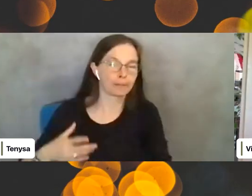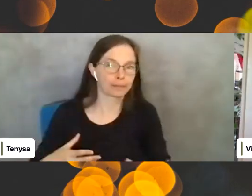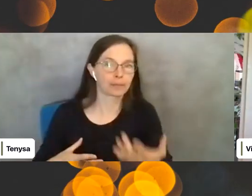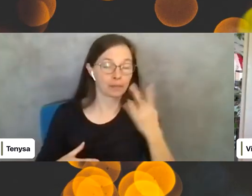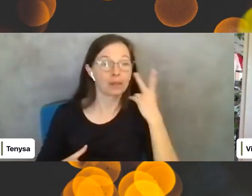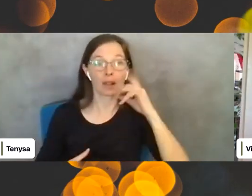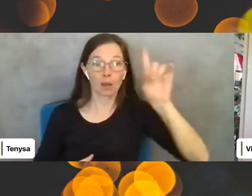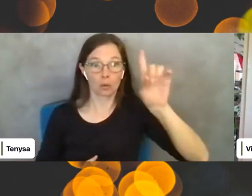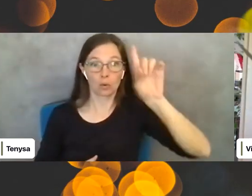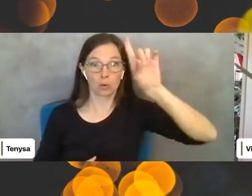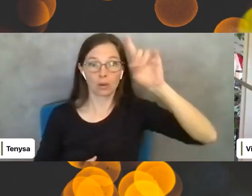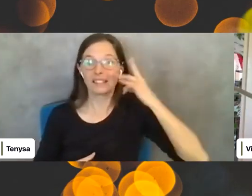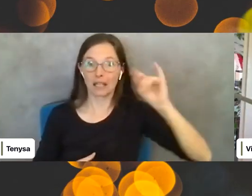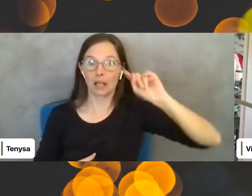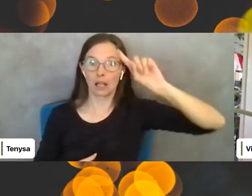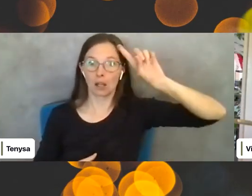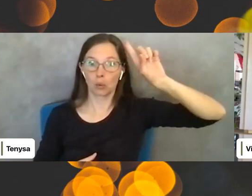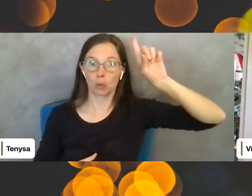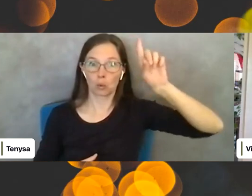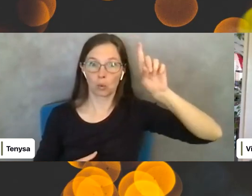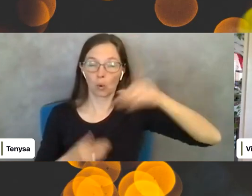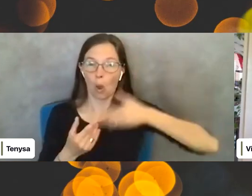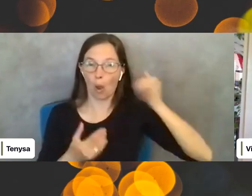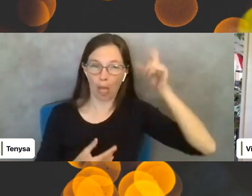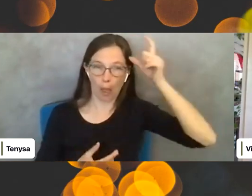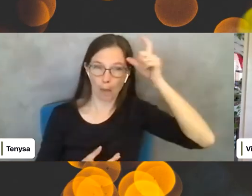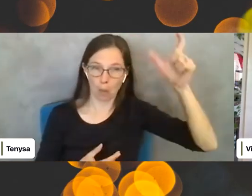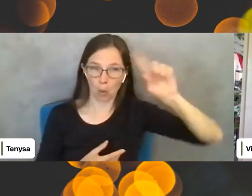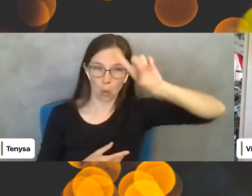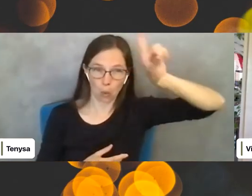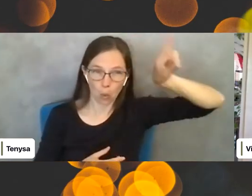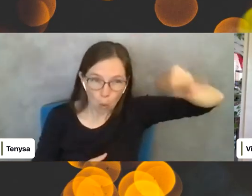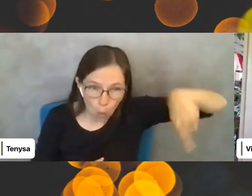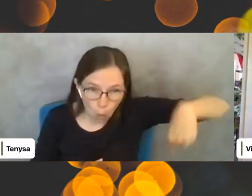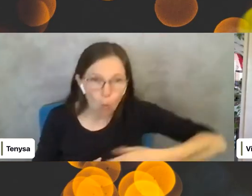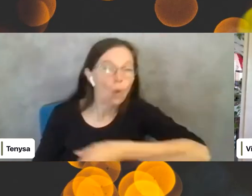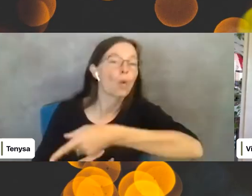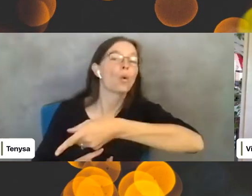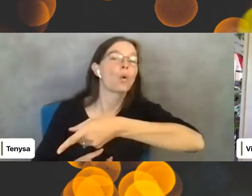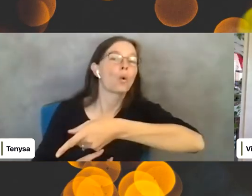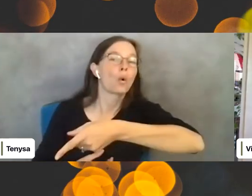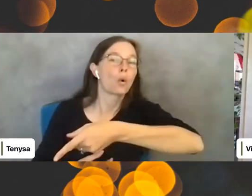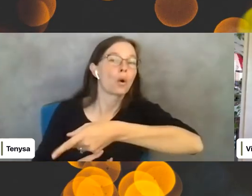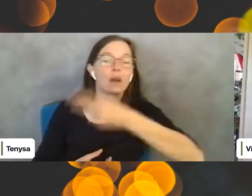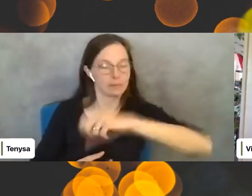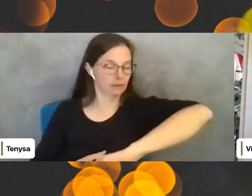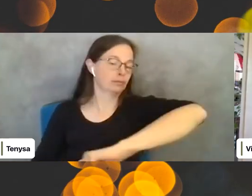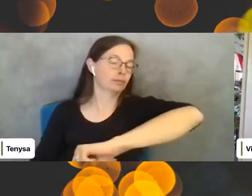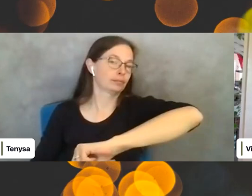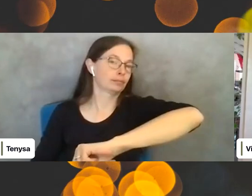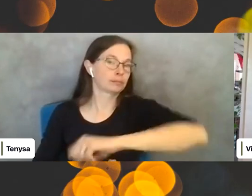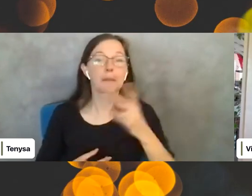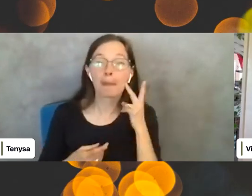see my weapon kind of making like a half moon. And then look at my time. And you